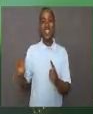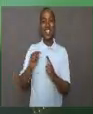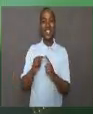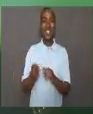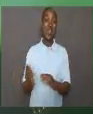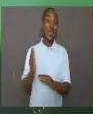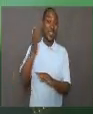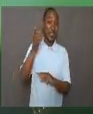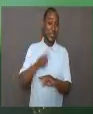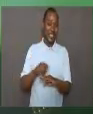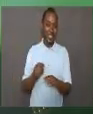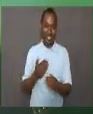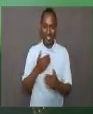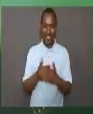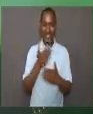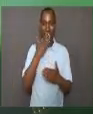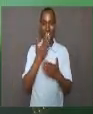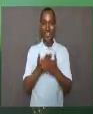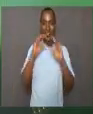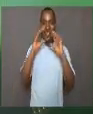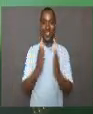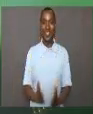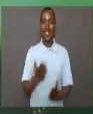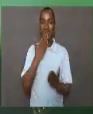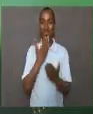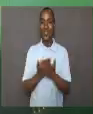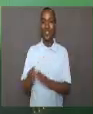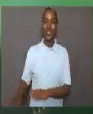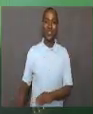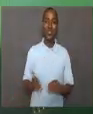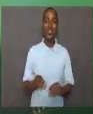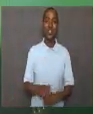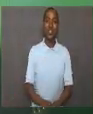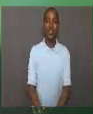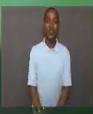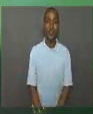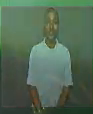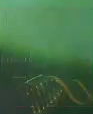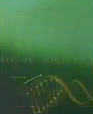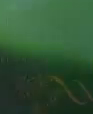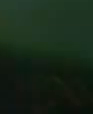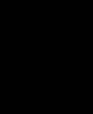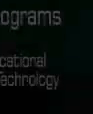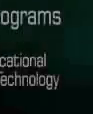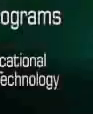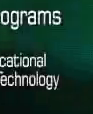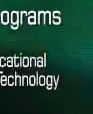Until next lesson, thank you, teacher. Thank you, students.